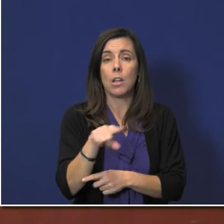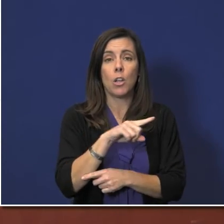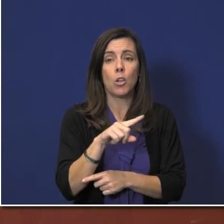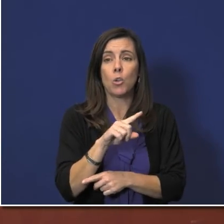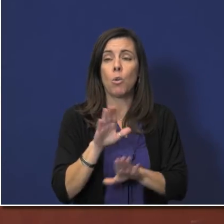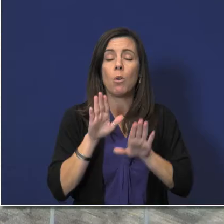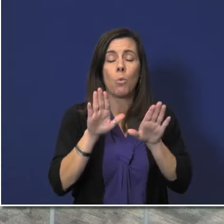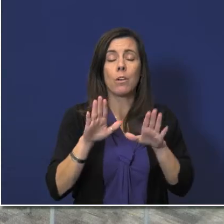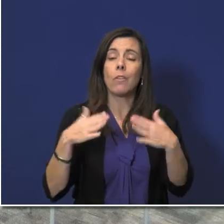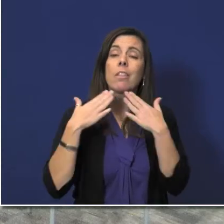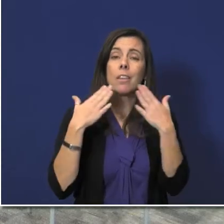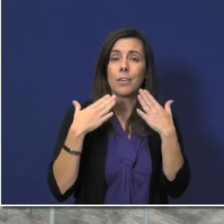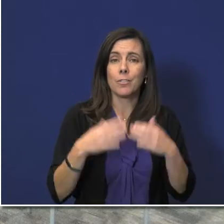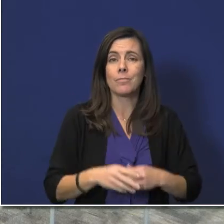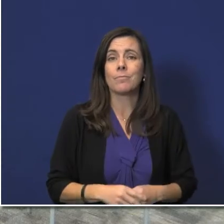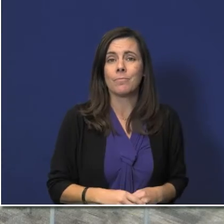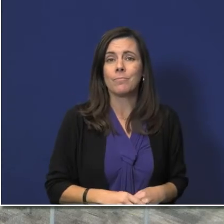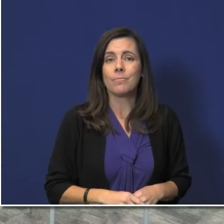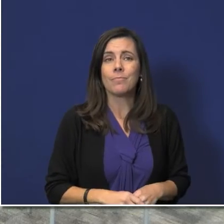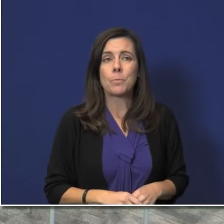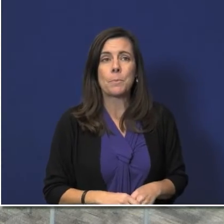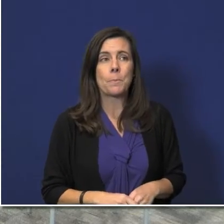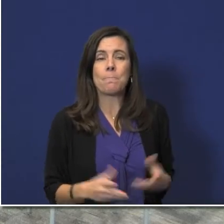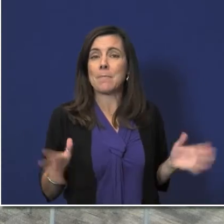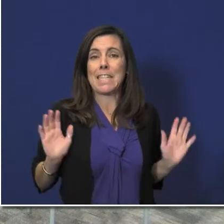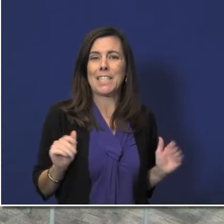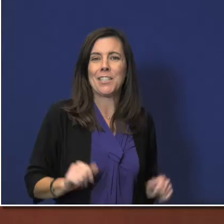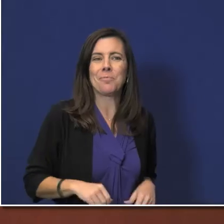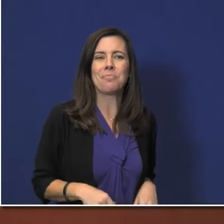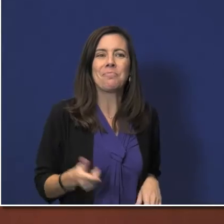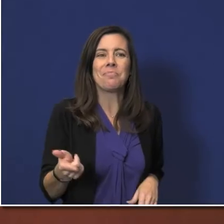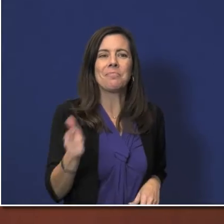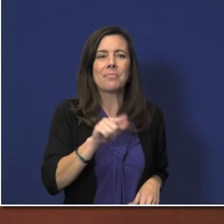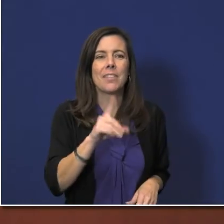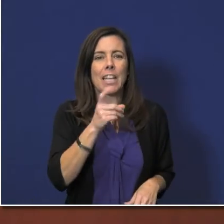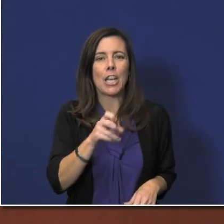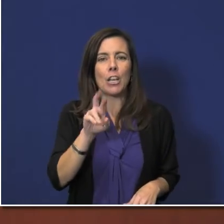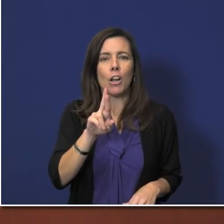thank y'all. Dr. That's it. Ogletree? Thank you.